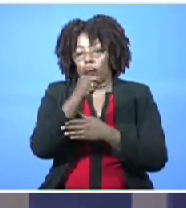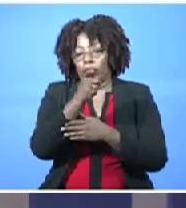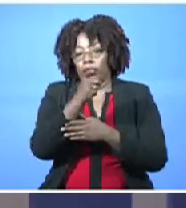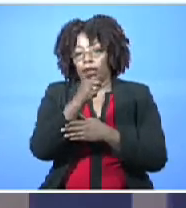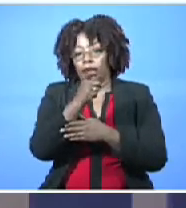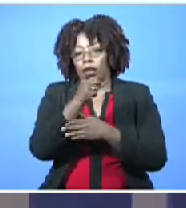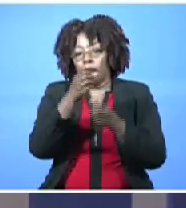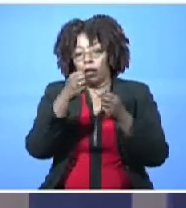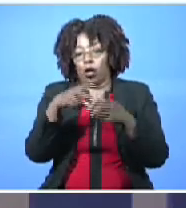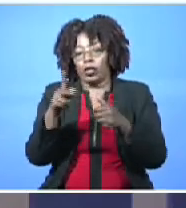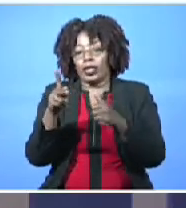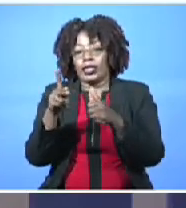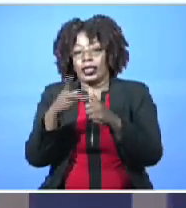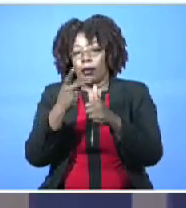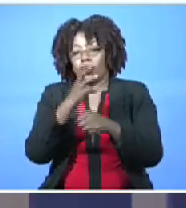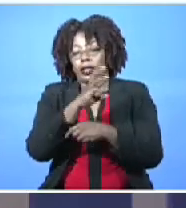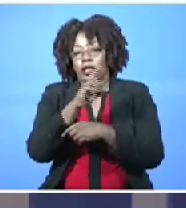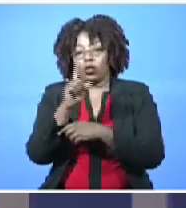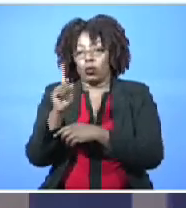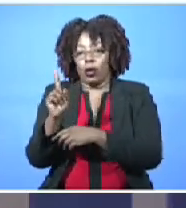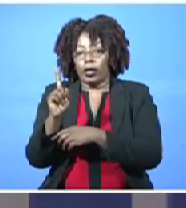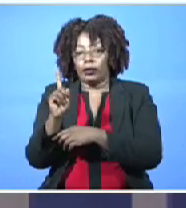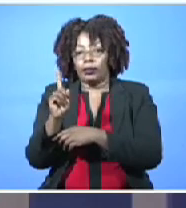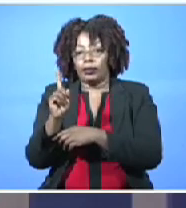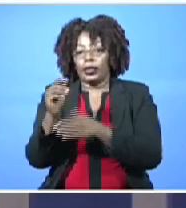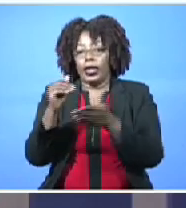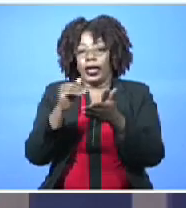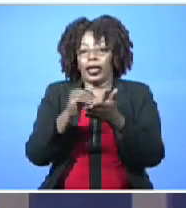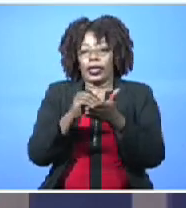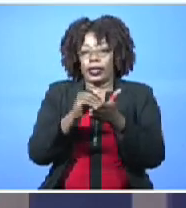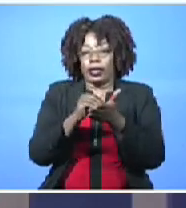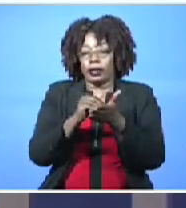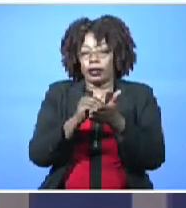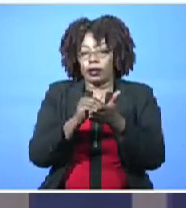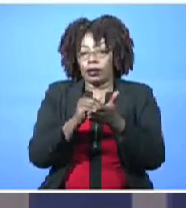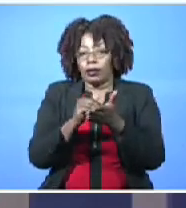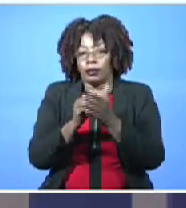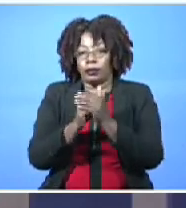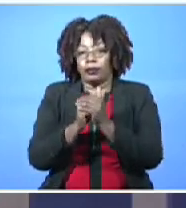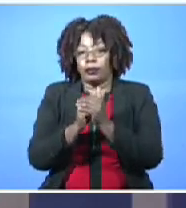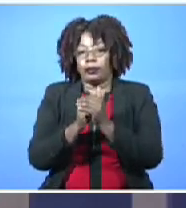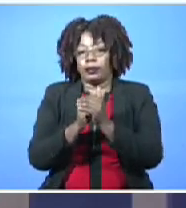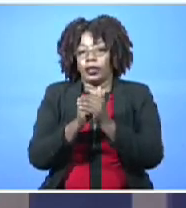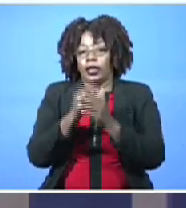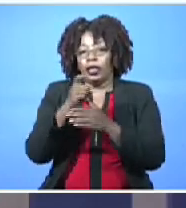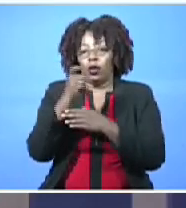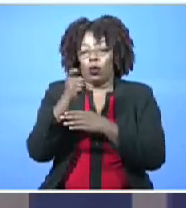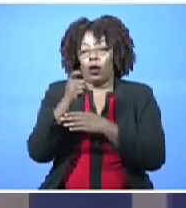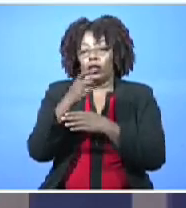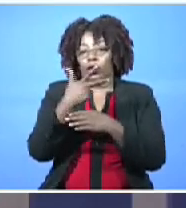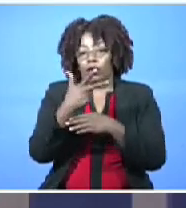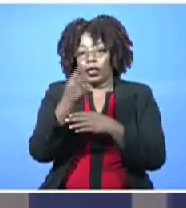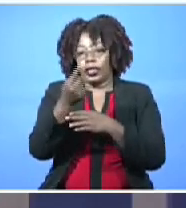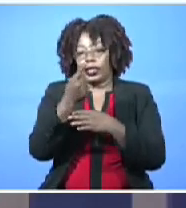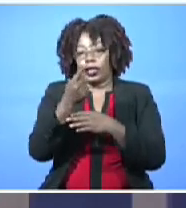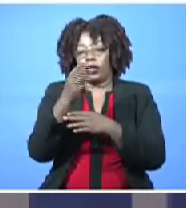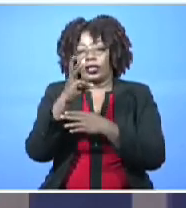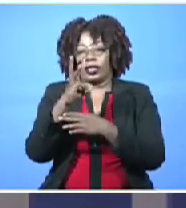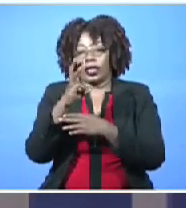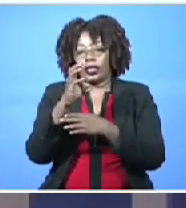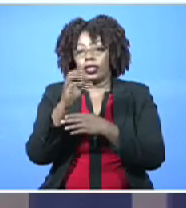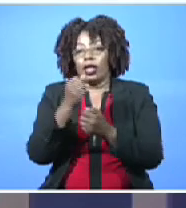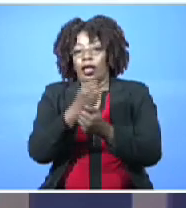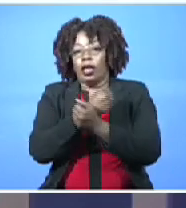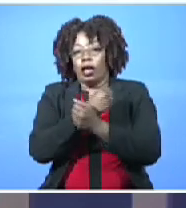4, but lost in doubles 6-1 with Daniel Valent. Against Arkansas, Newman a double winner there. He won a three-setter in singles, 6-love, 4-6,